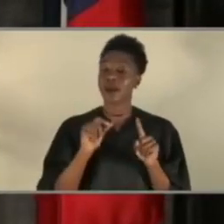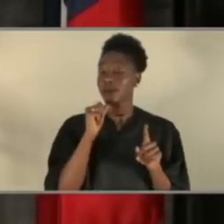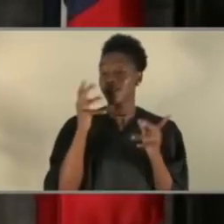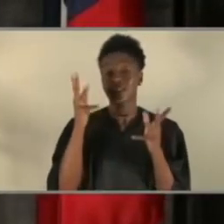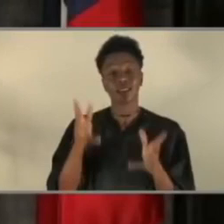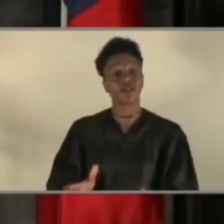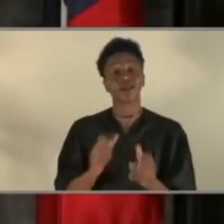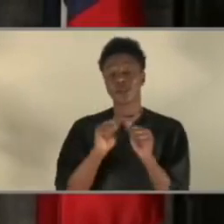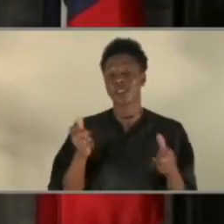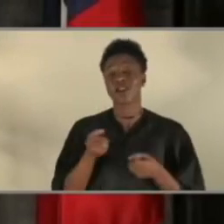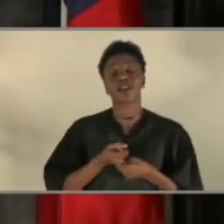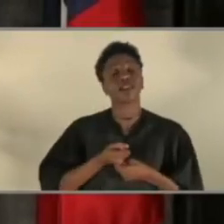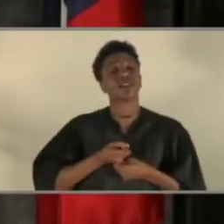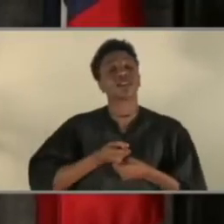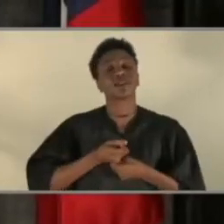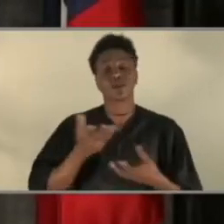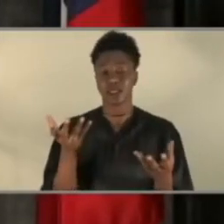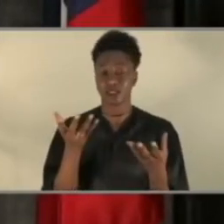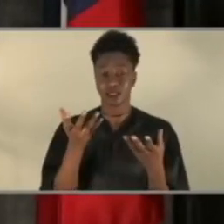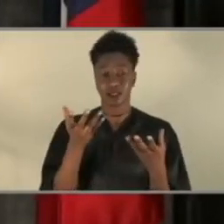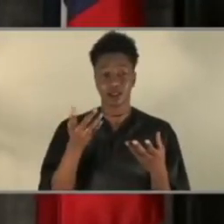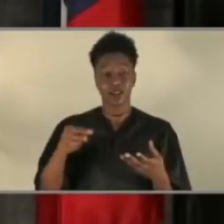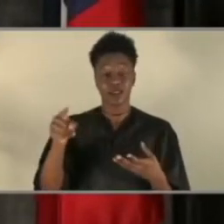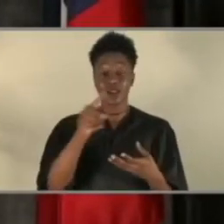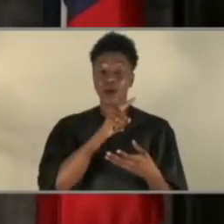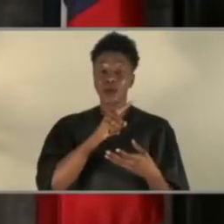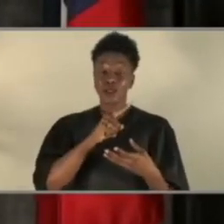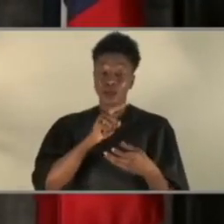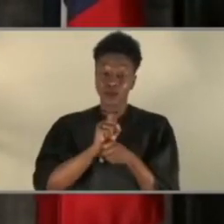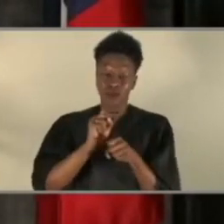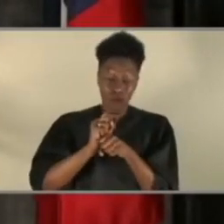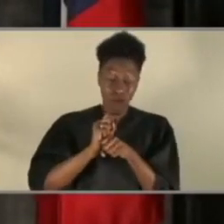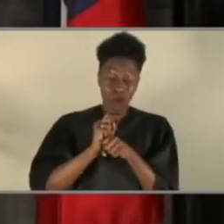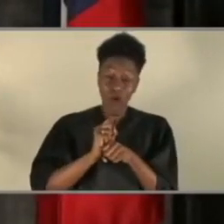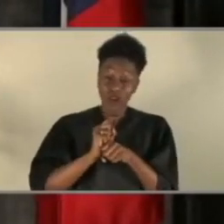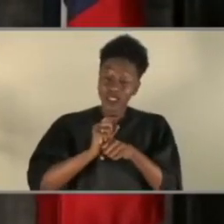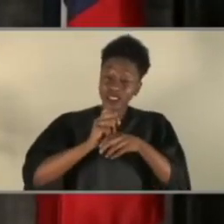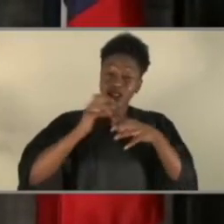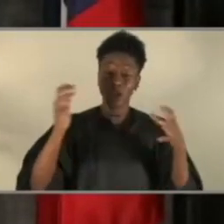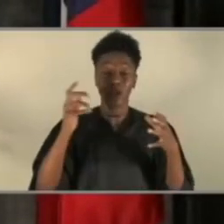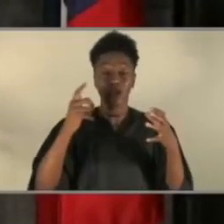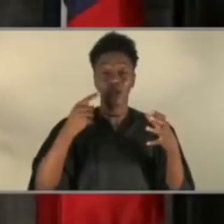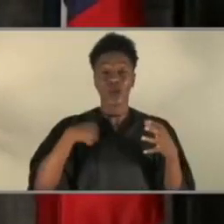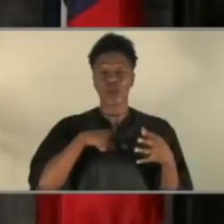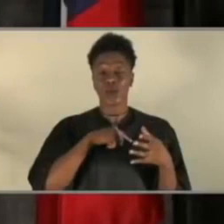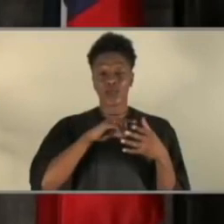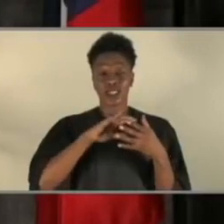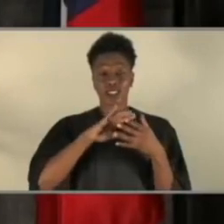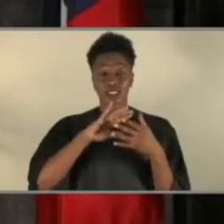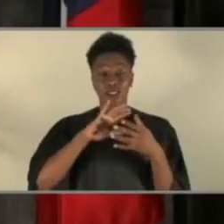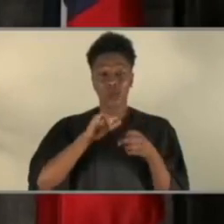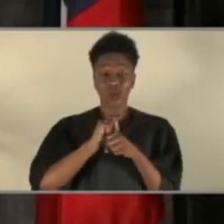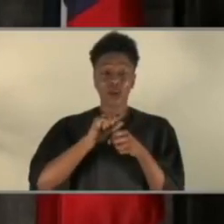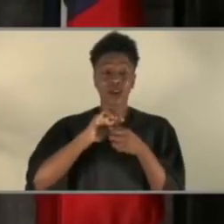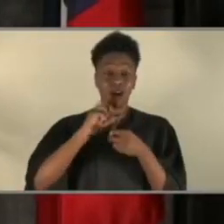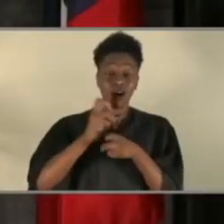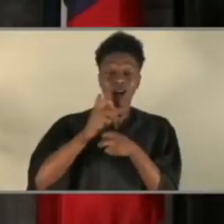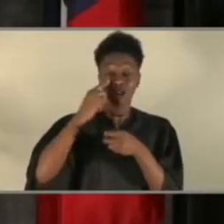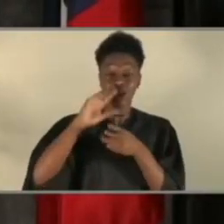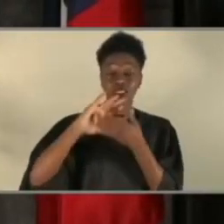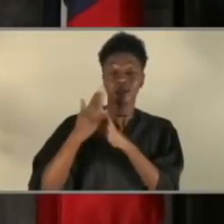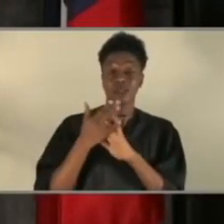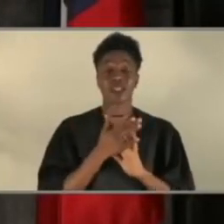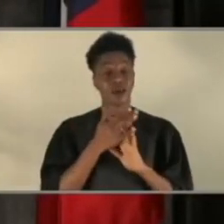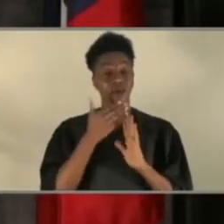today without expressing it for those who have served tirelessly to ensure that we become productive and well-rounded citizens of this nation.